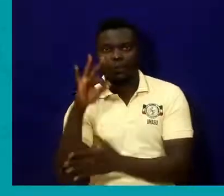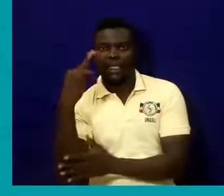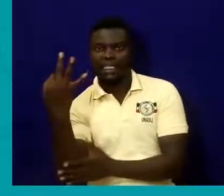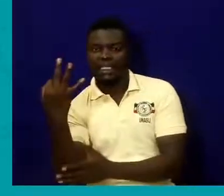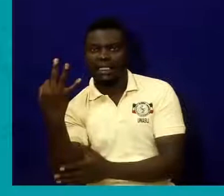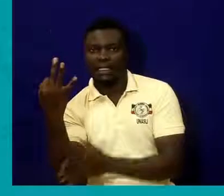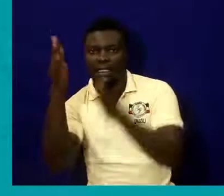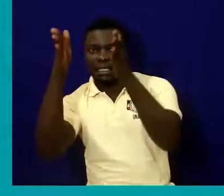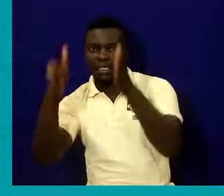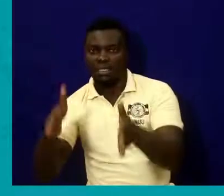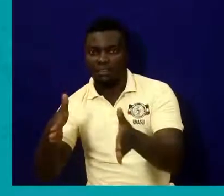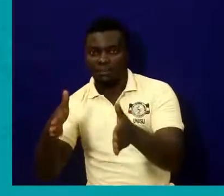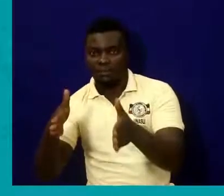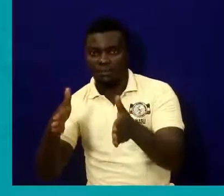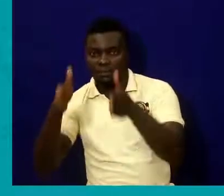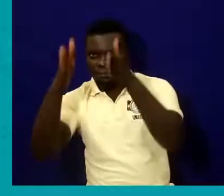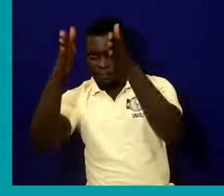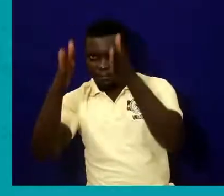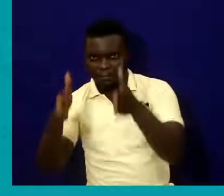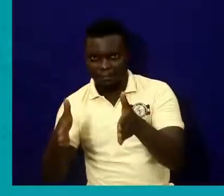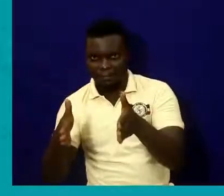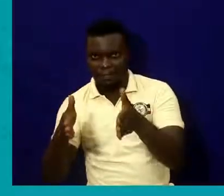Three, for the third